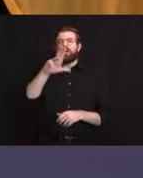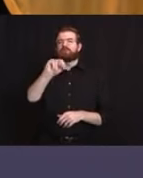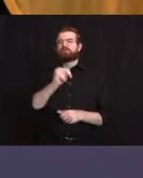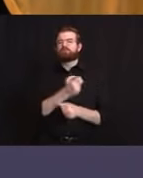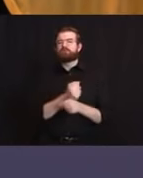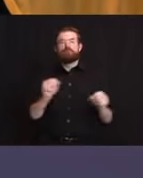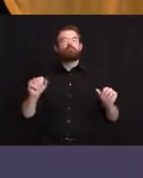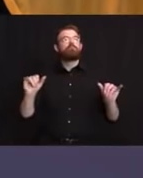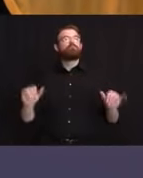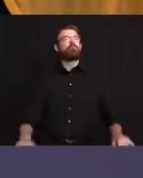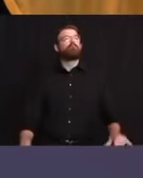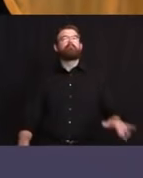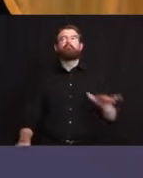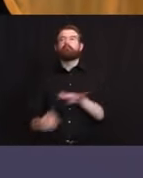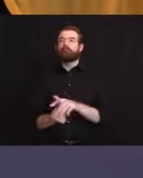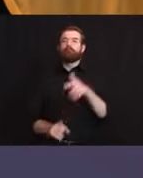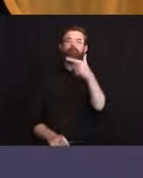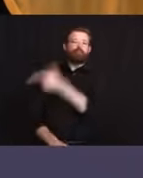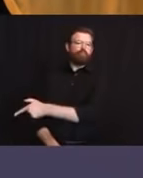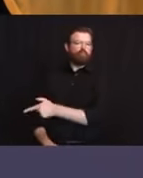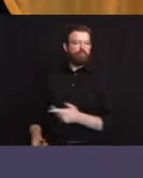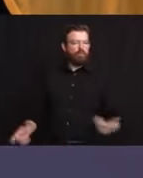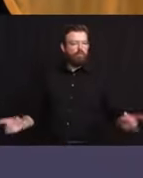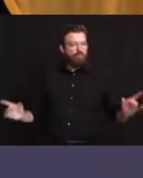at times an awful thing like this happens.